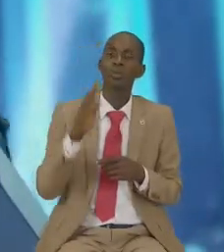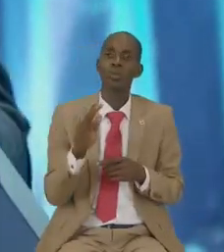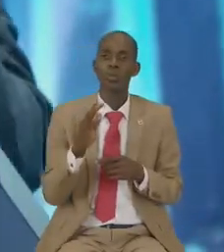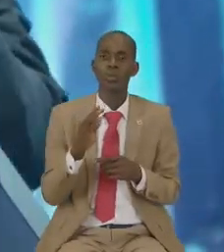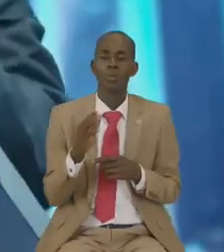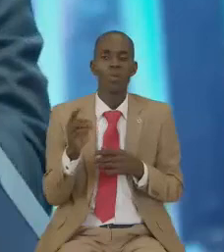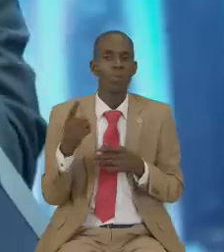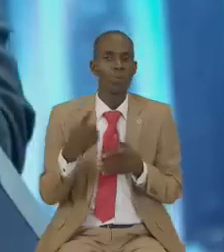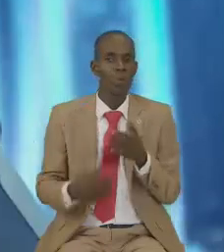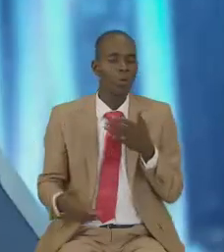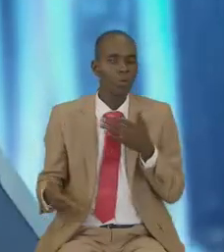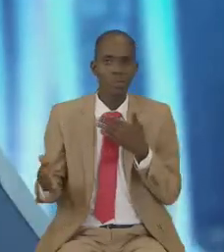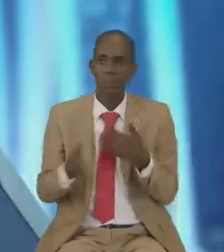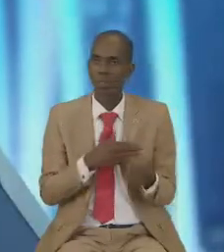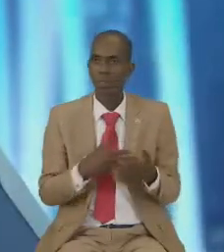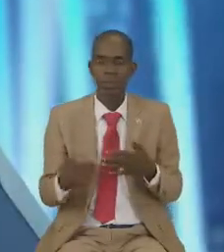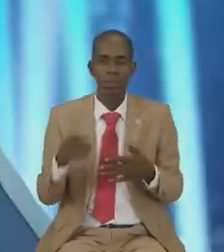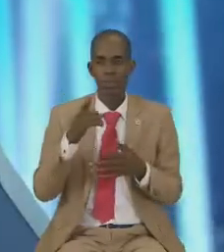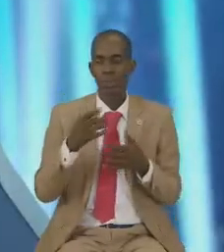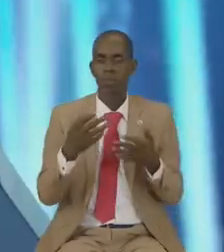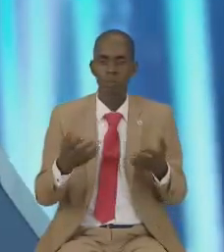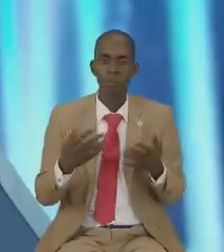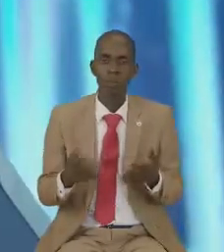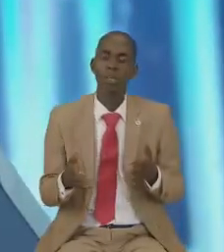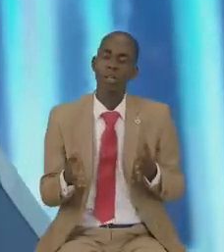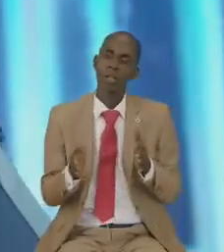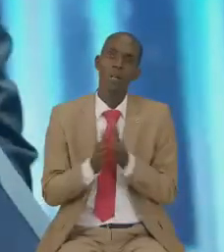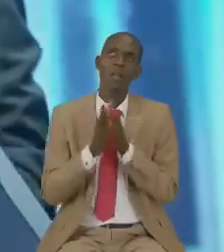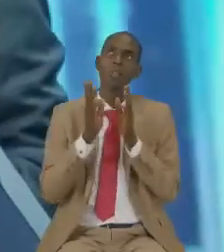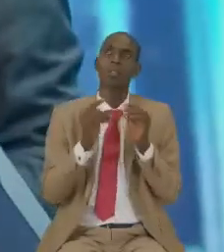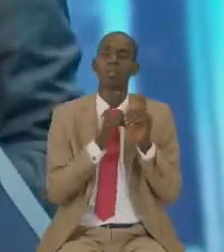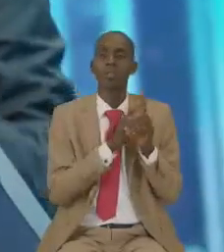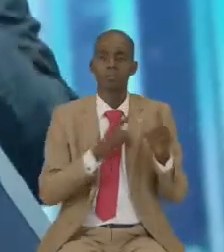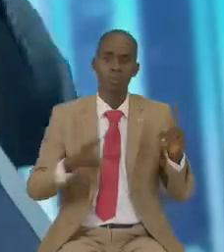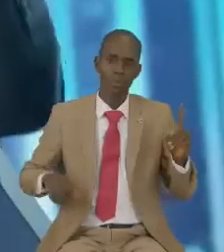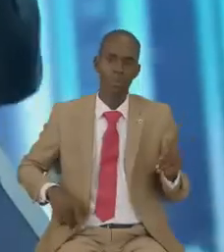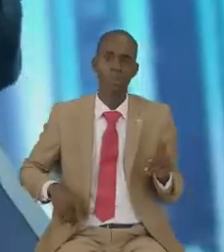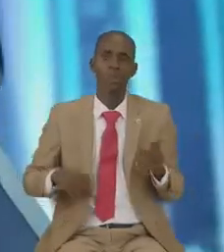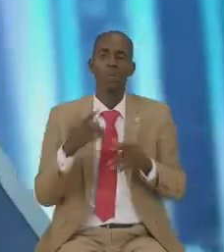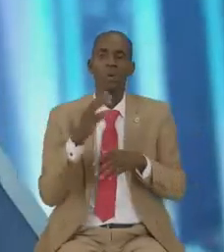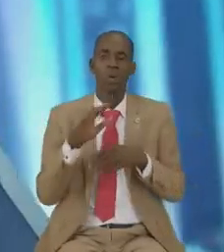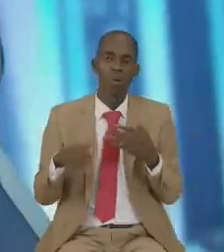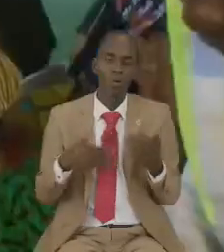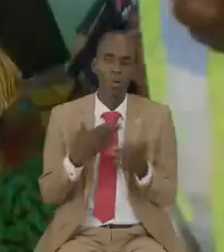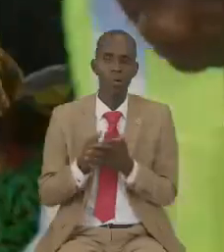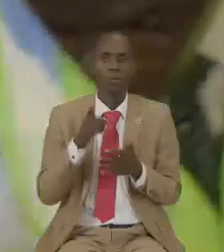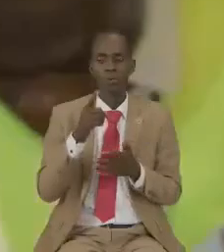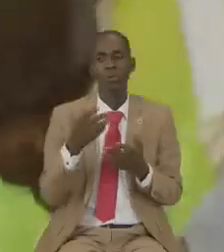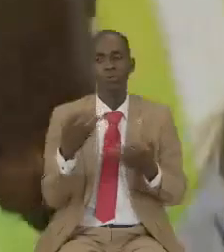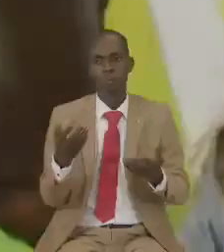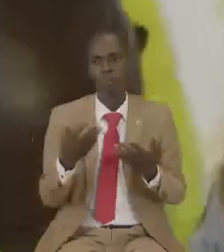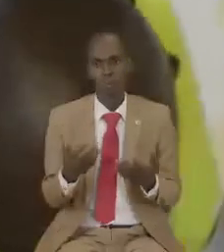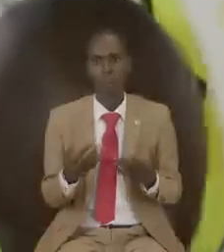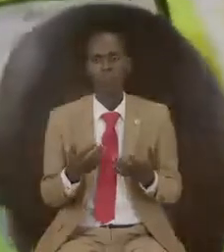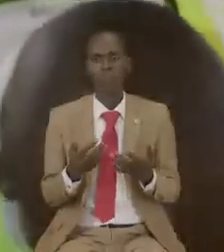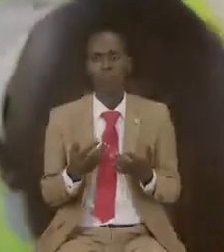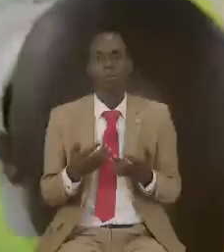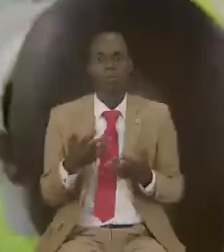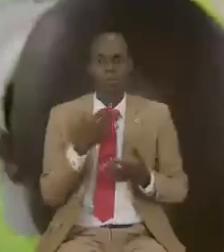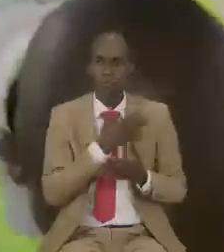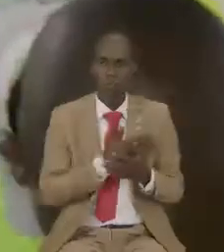Please, if you gave your life to Christ after the pastor's message and no counselor has come to you, can you wave your